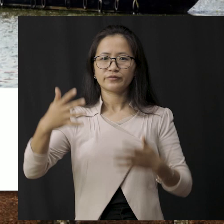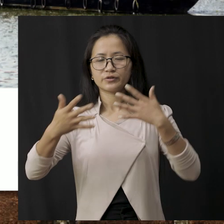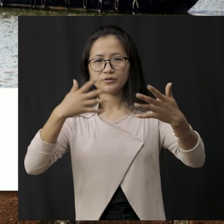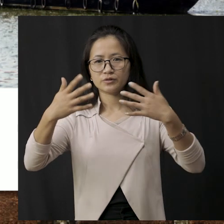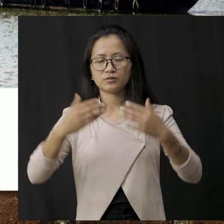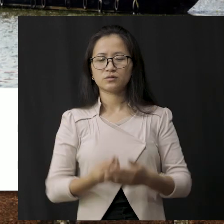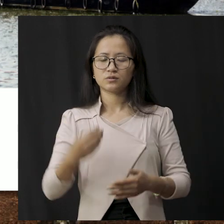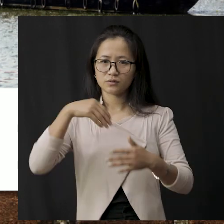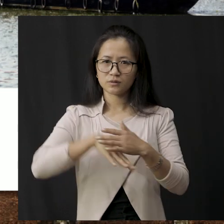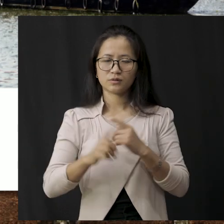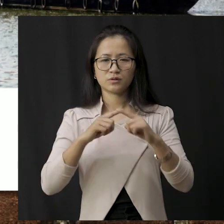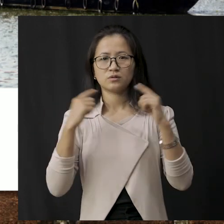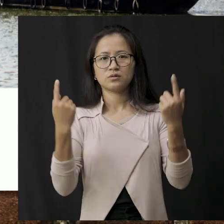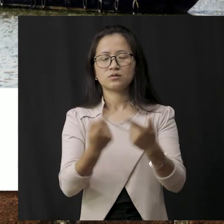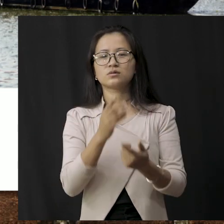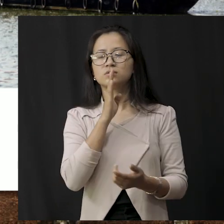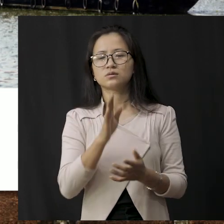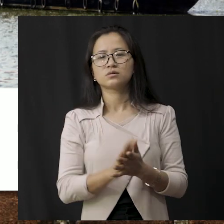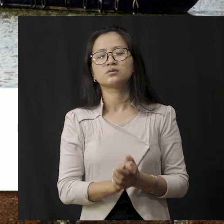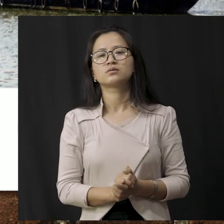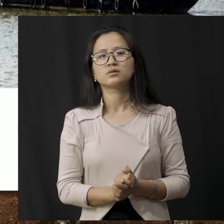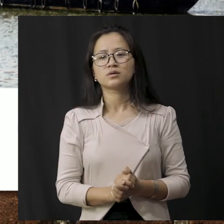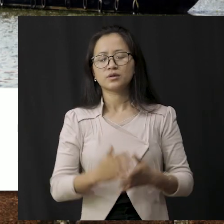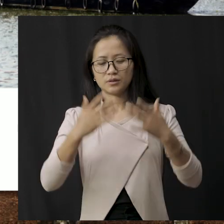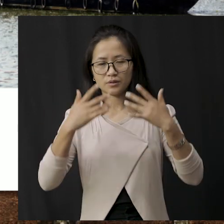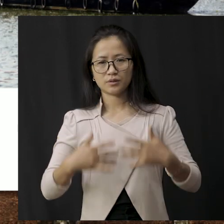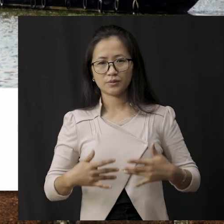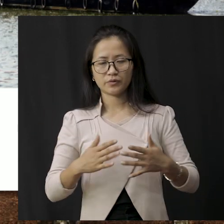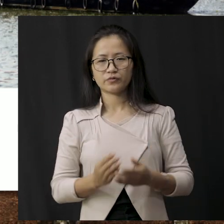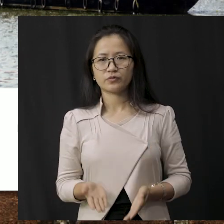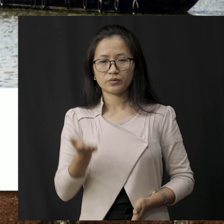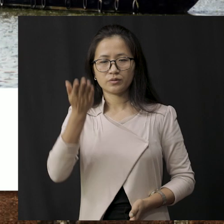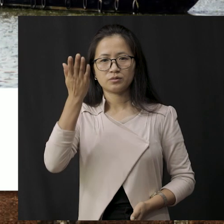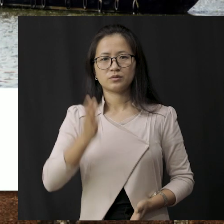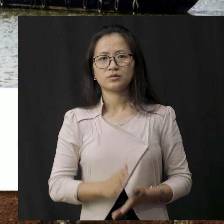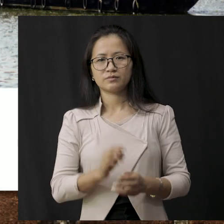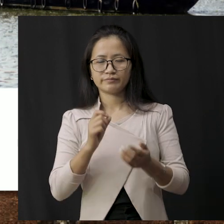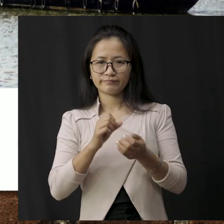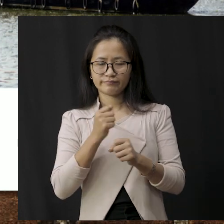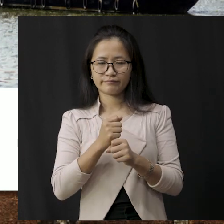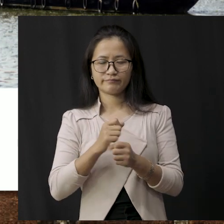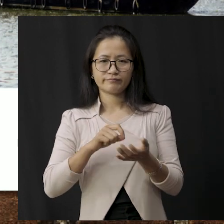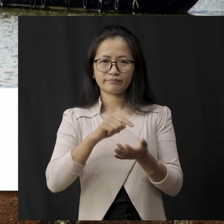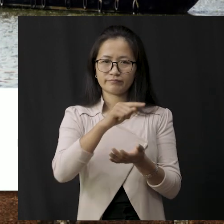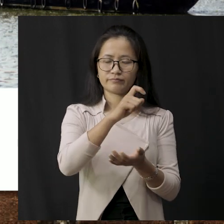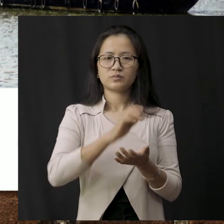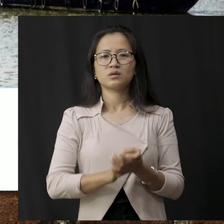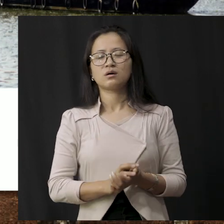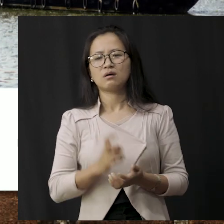air inside the room, because it will inhibit the growth of germs,